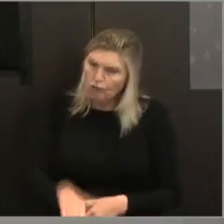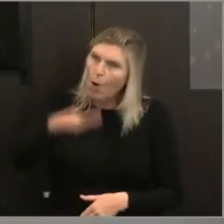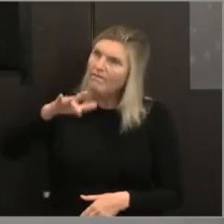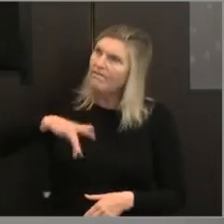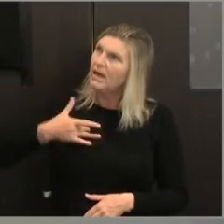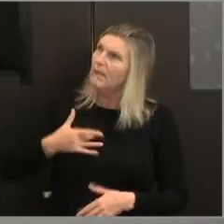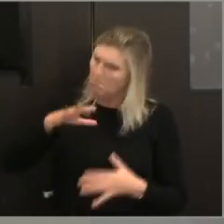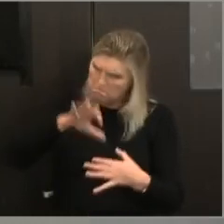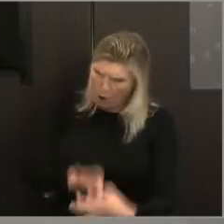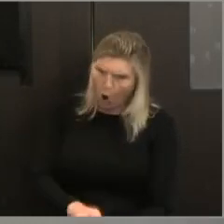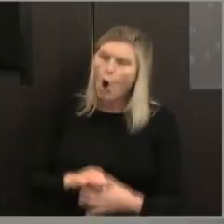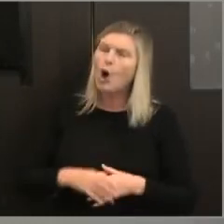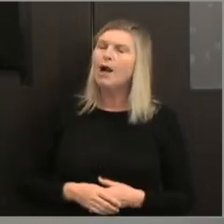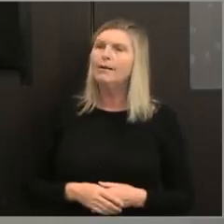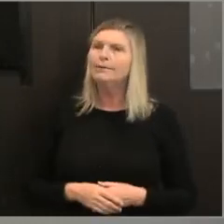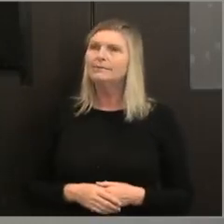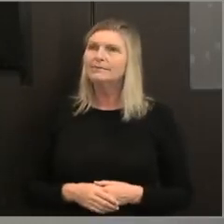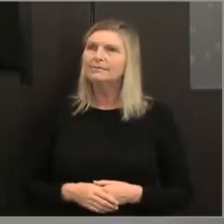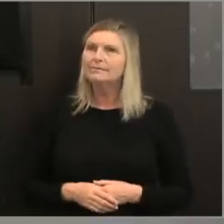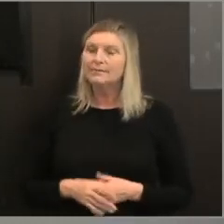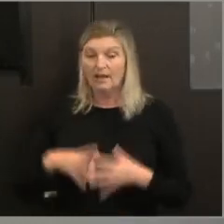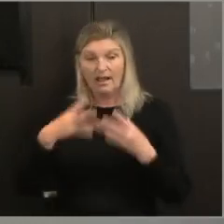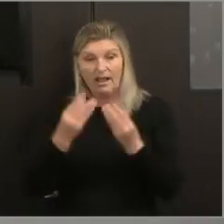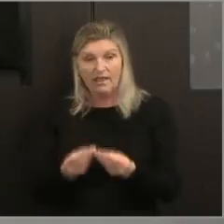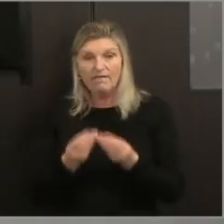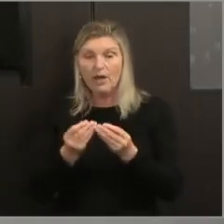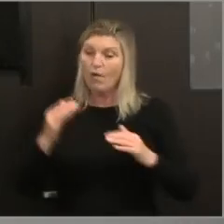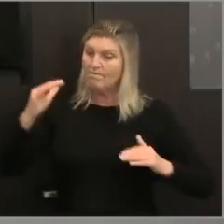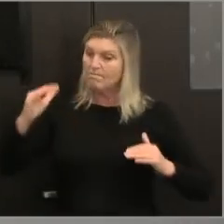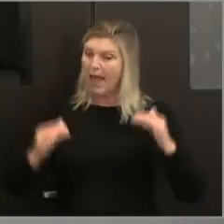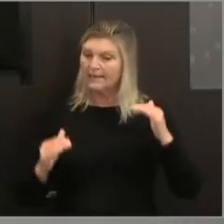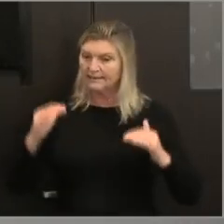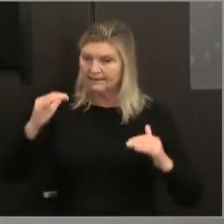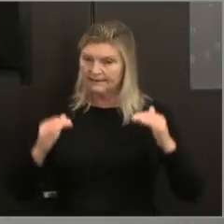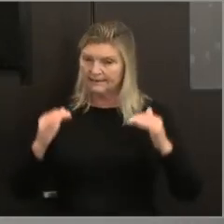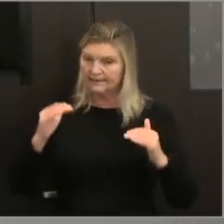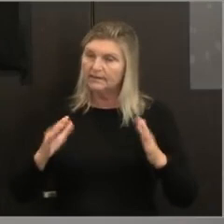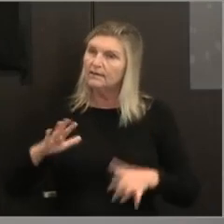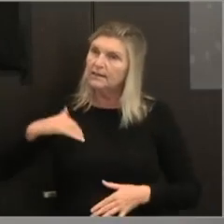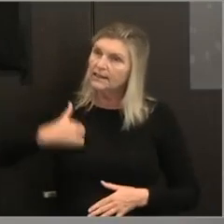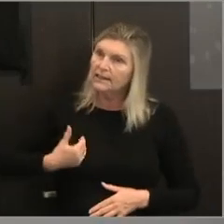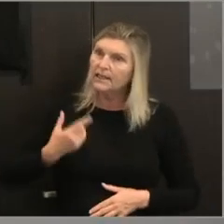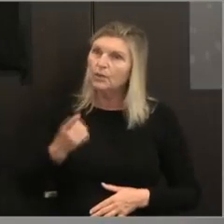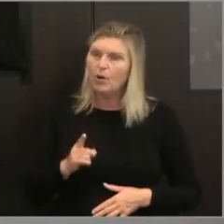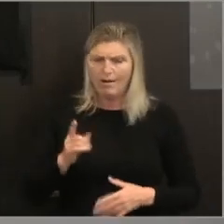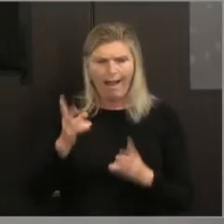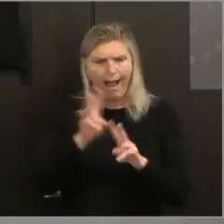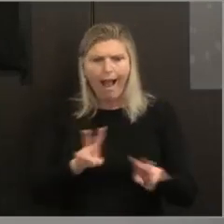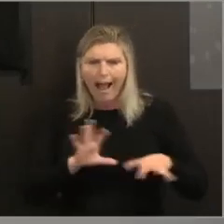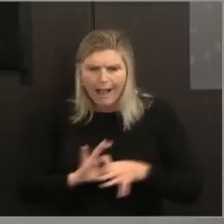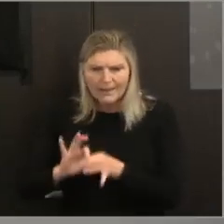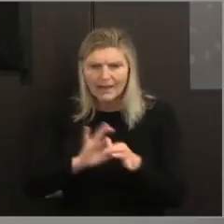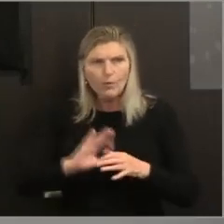sense of belonging. The value of balance, that is the need to maintain harmony in